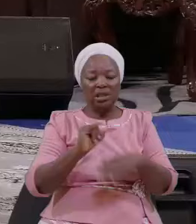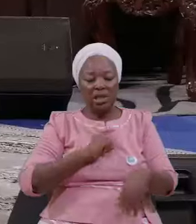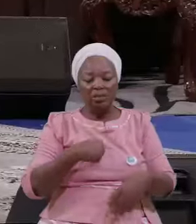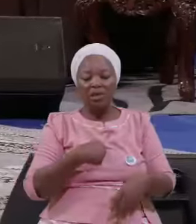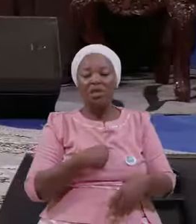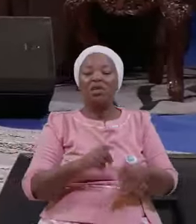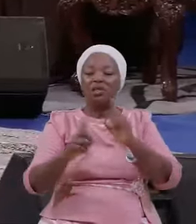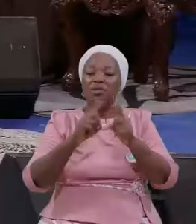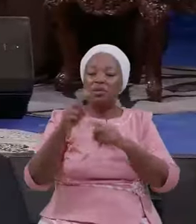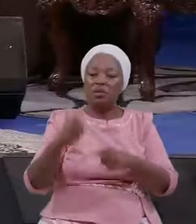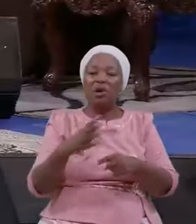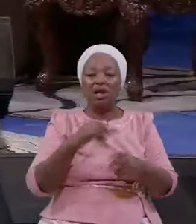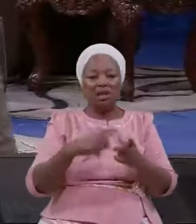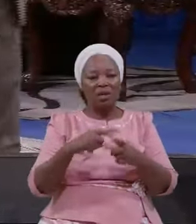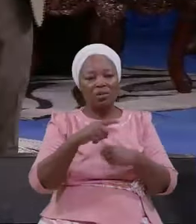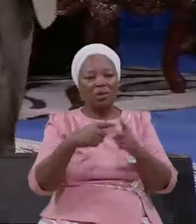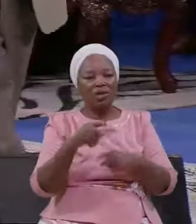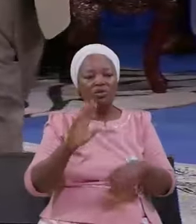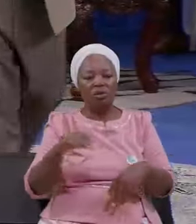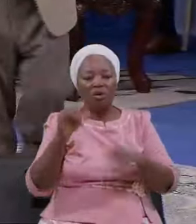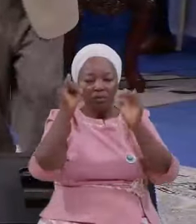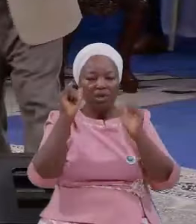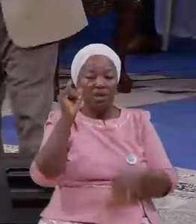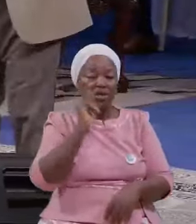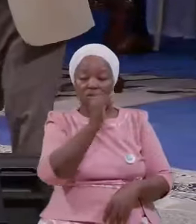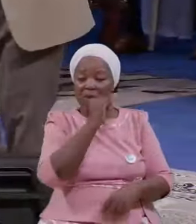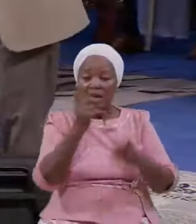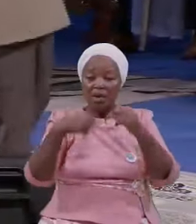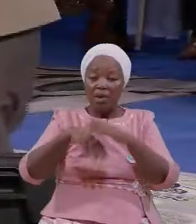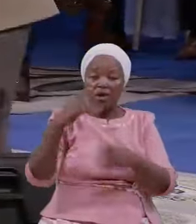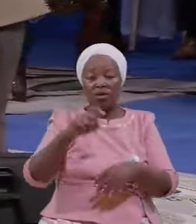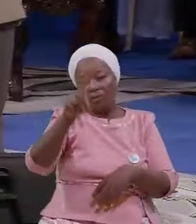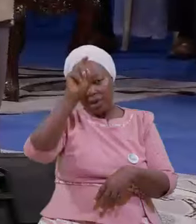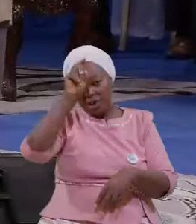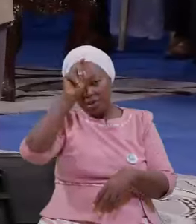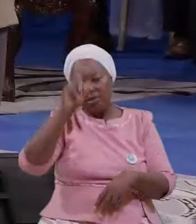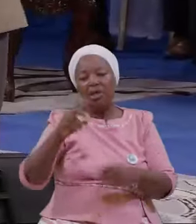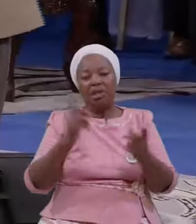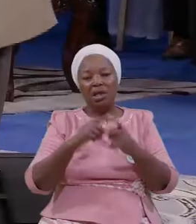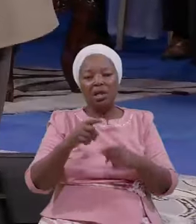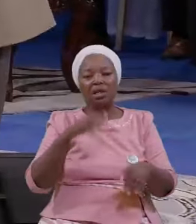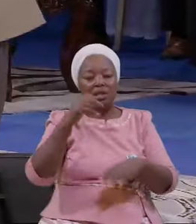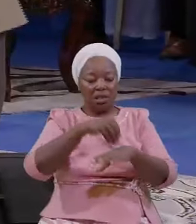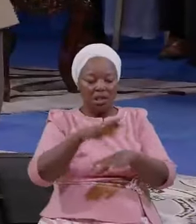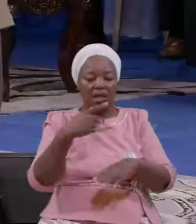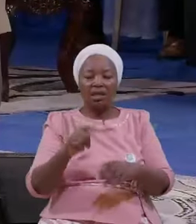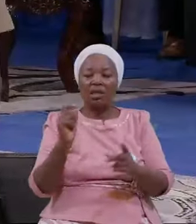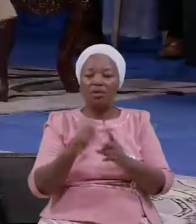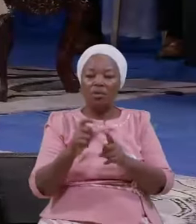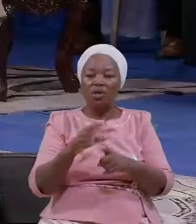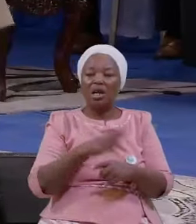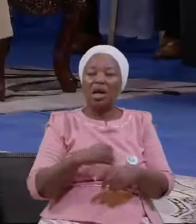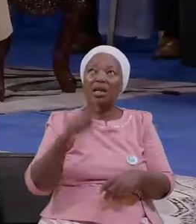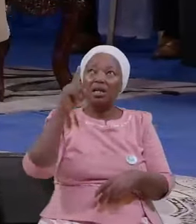children of Israel came out of Egypt, he sent the word and he healed them